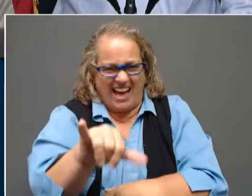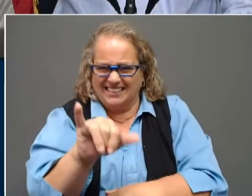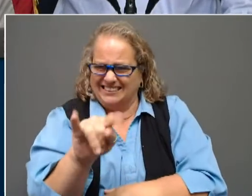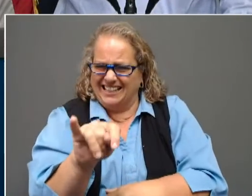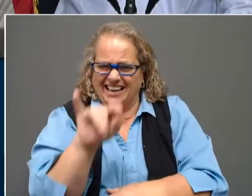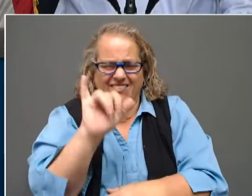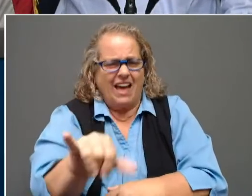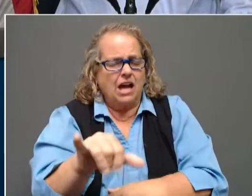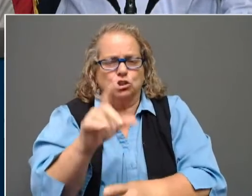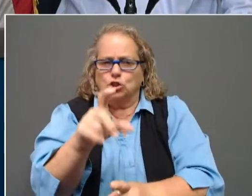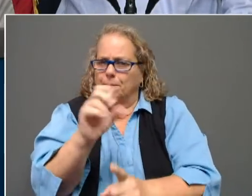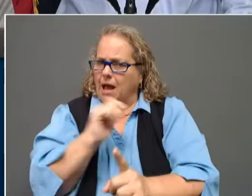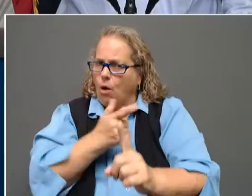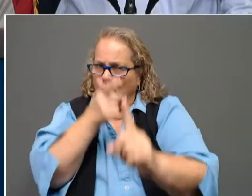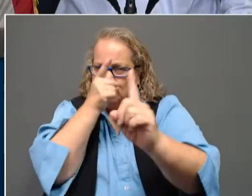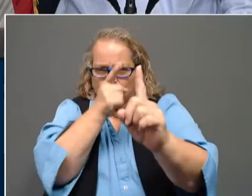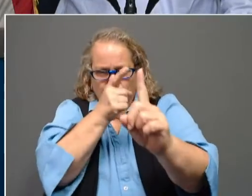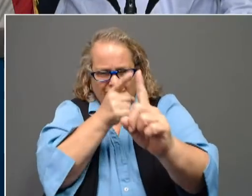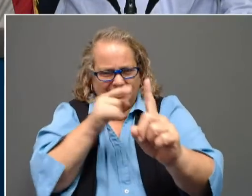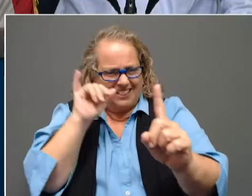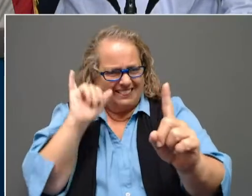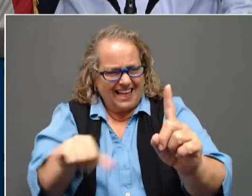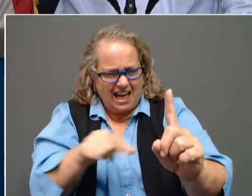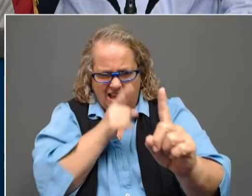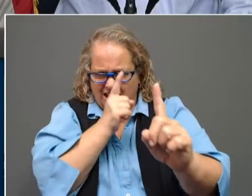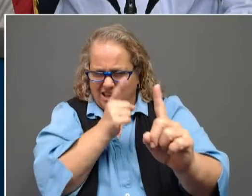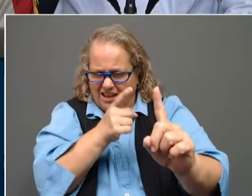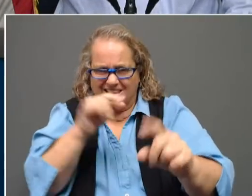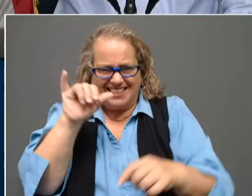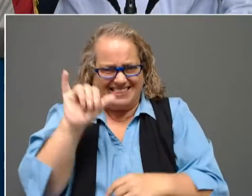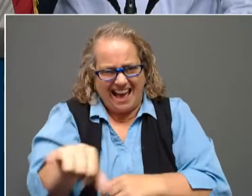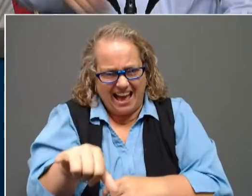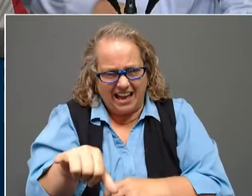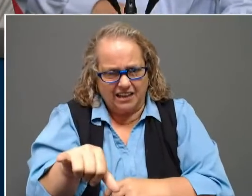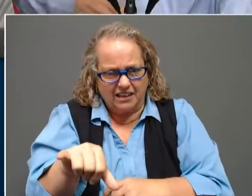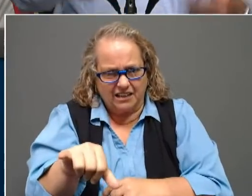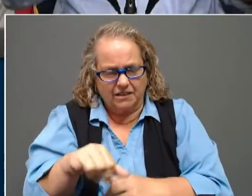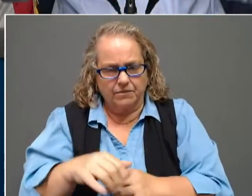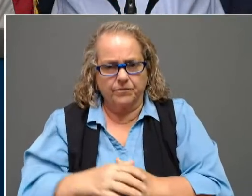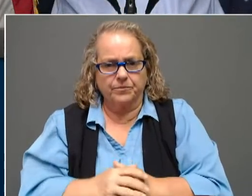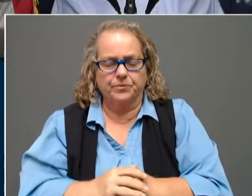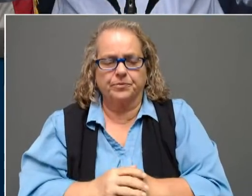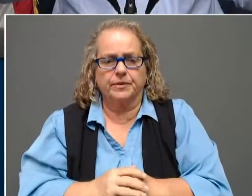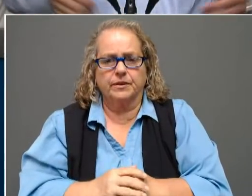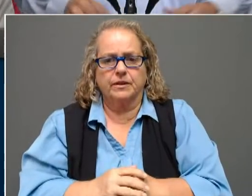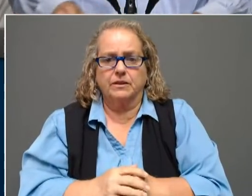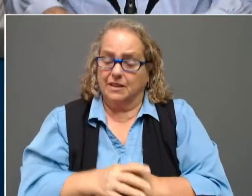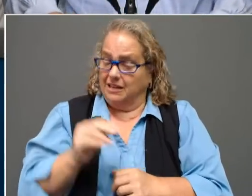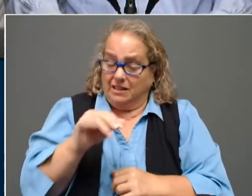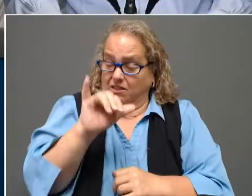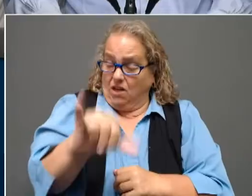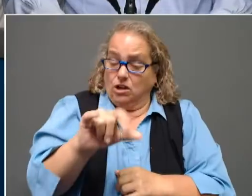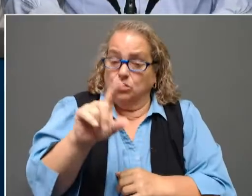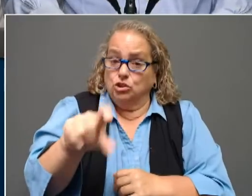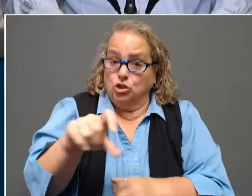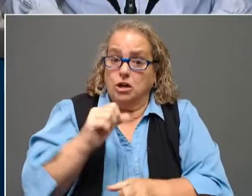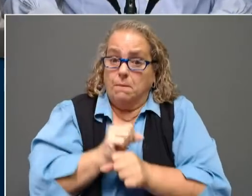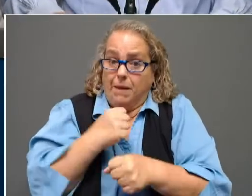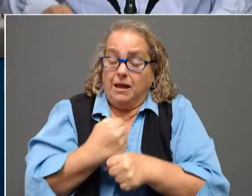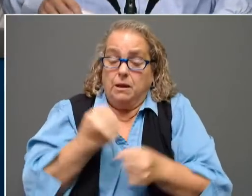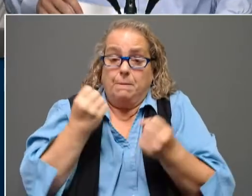Star. That should be what drives us. And that should make many of